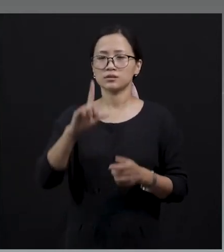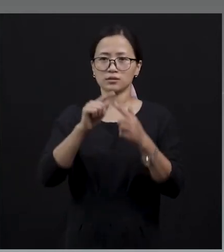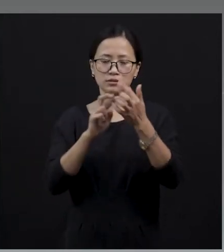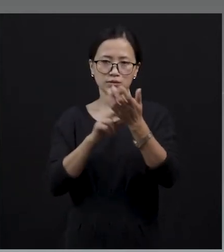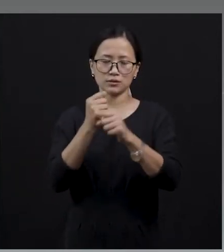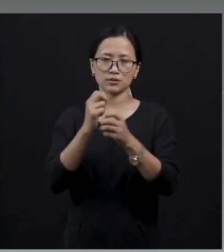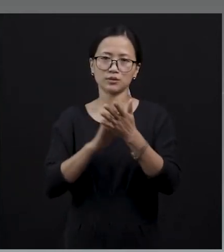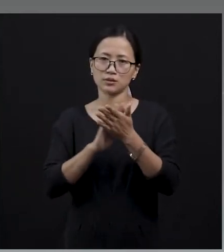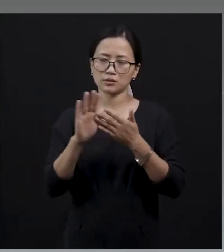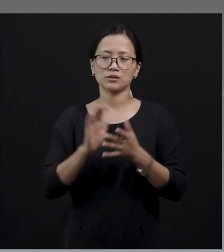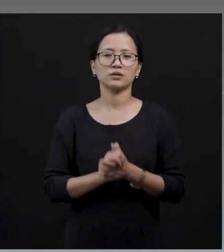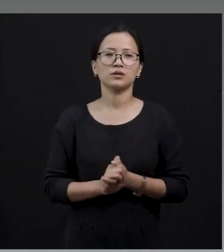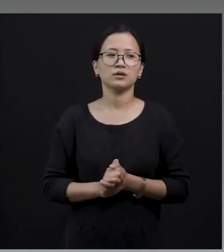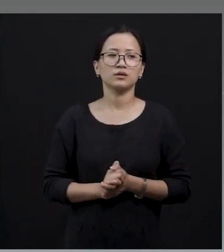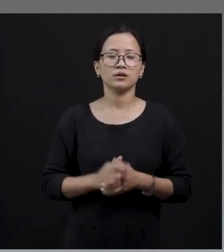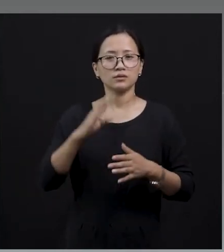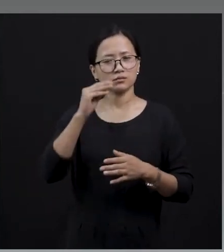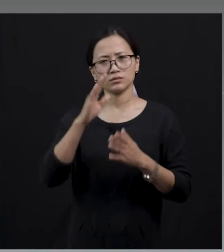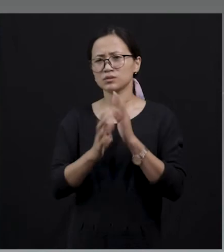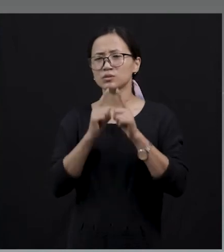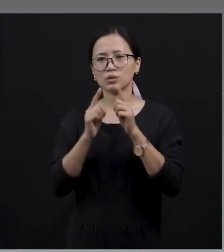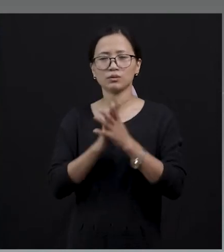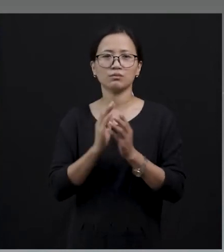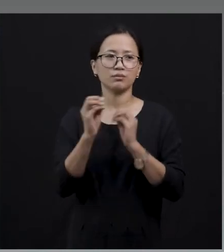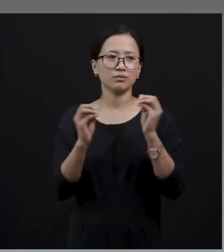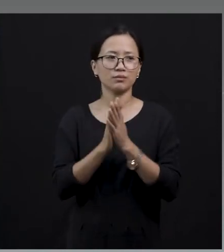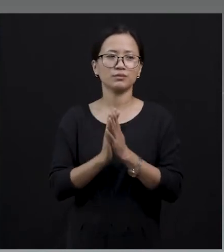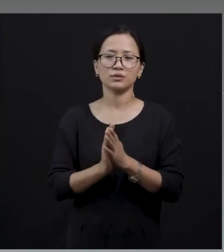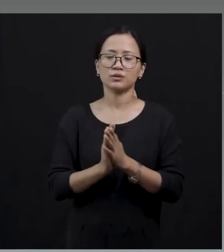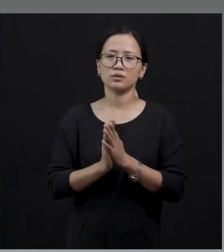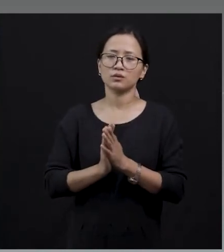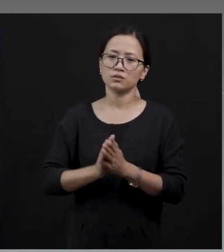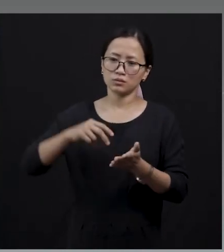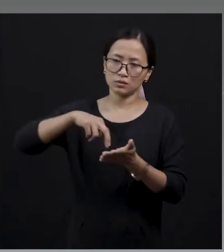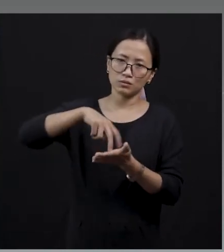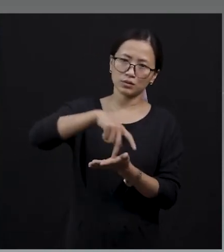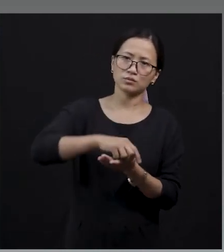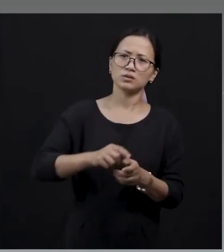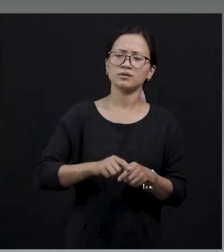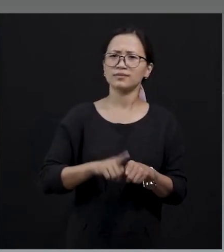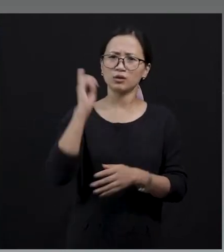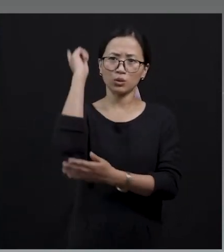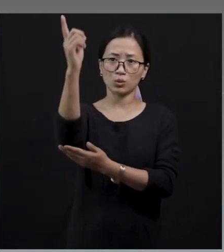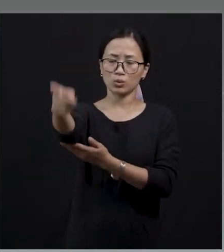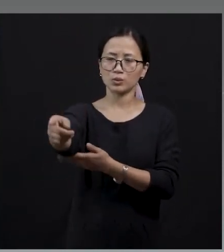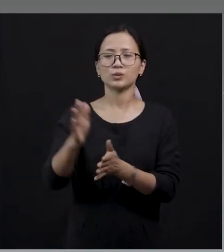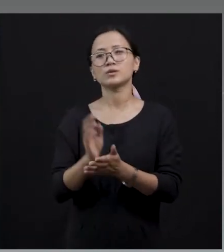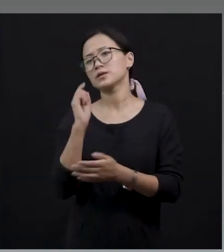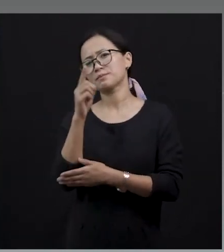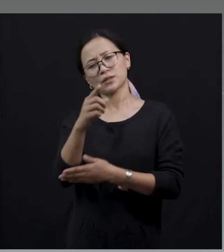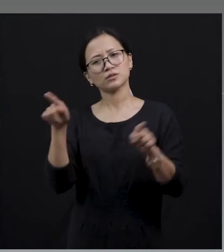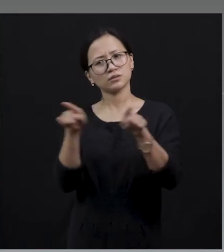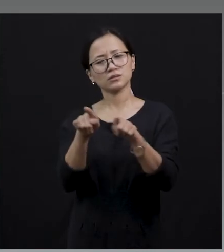That means the distance can be explained as the length you walk from your house till the school, all